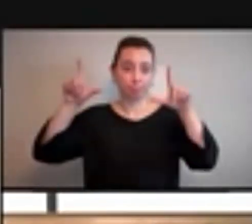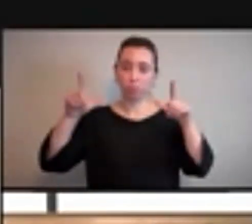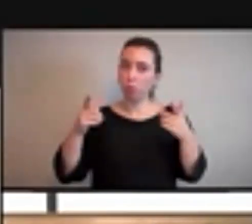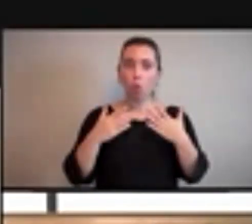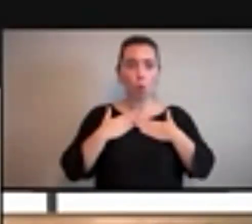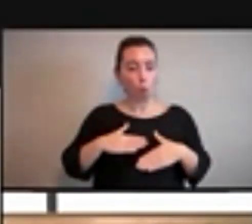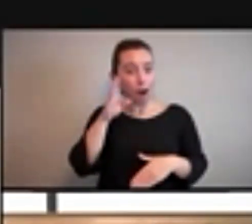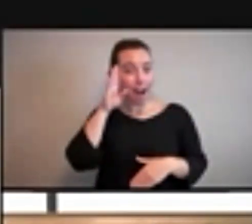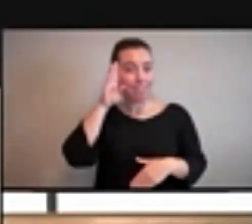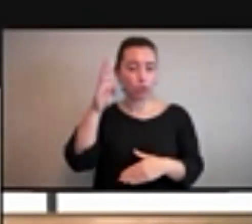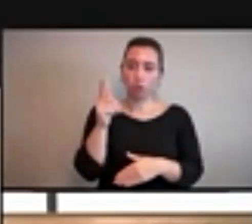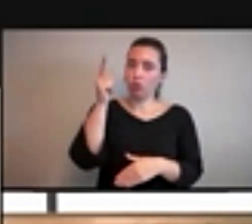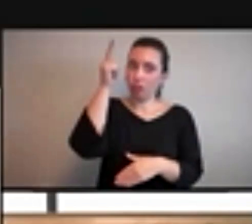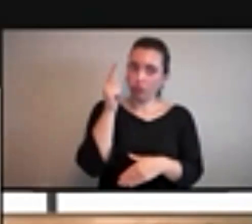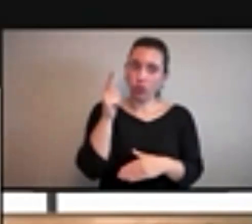the project scope.